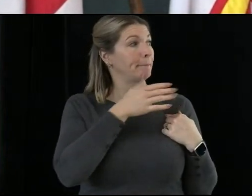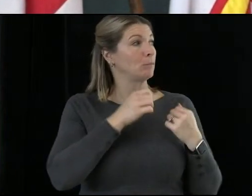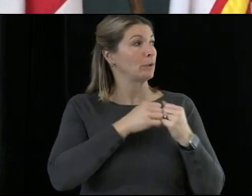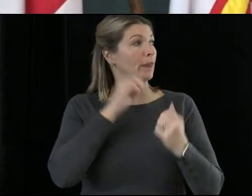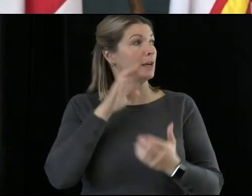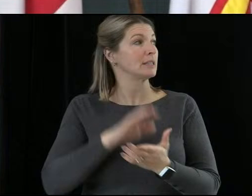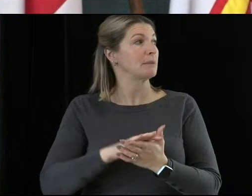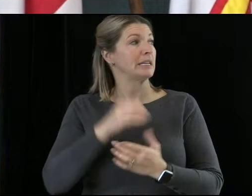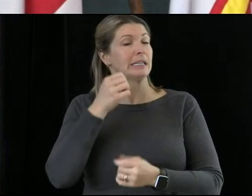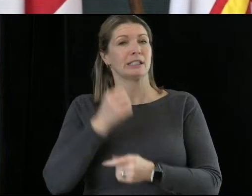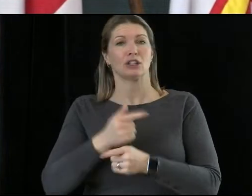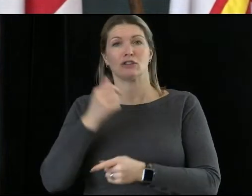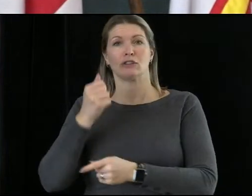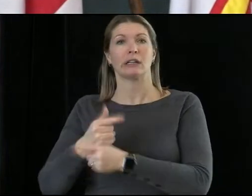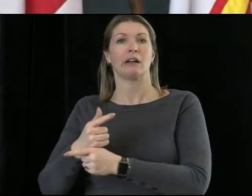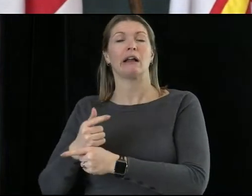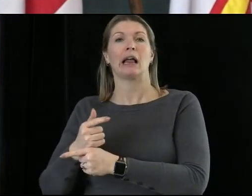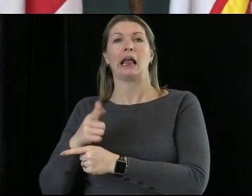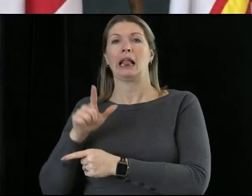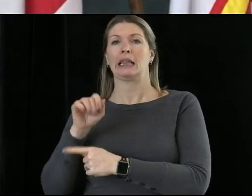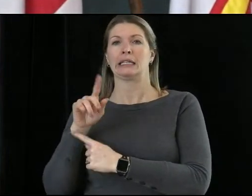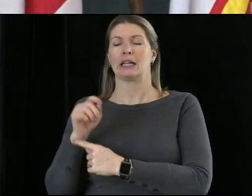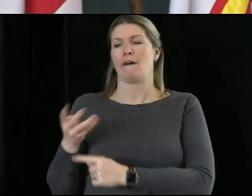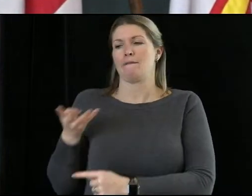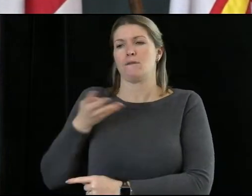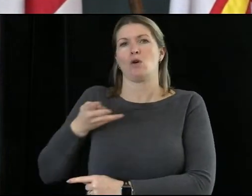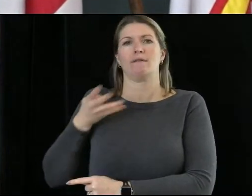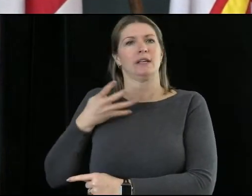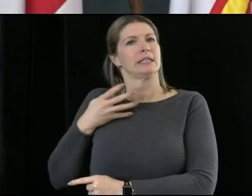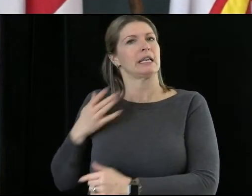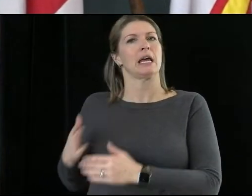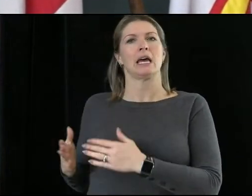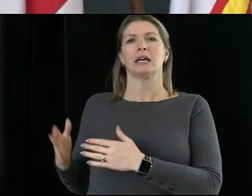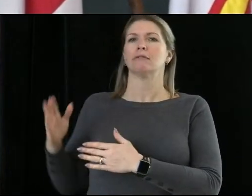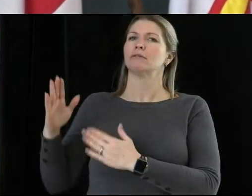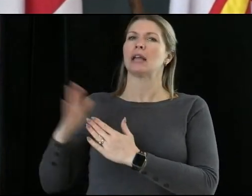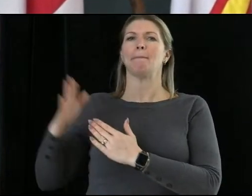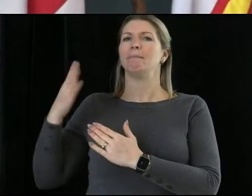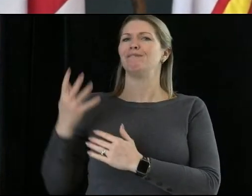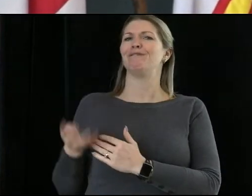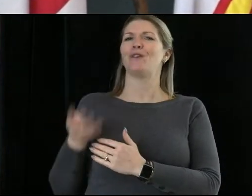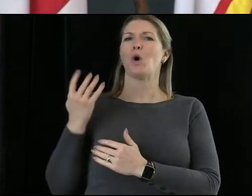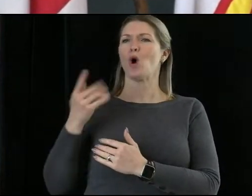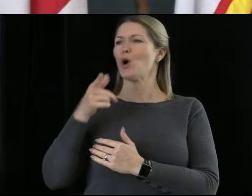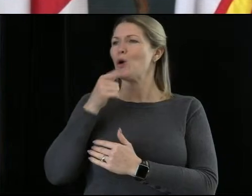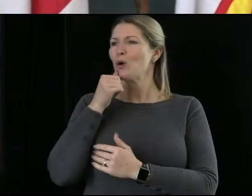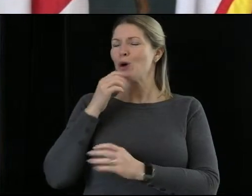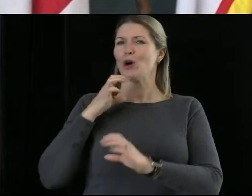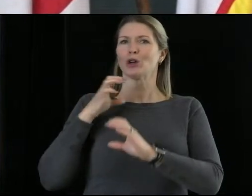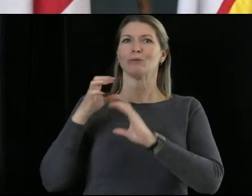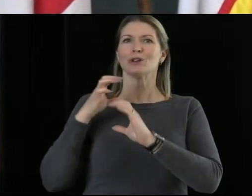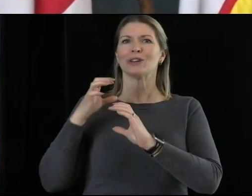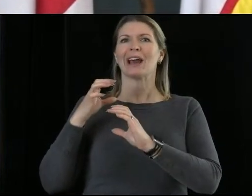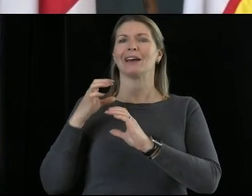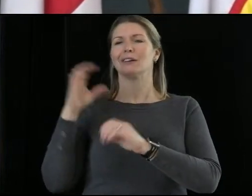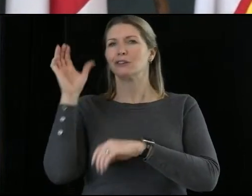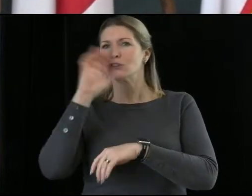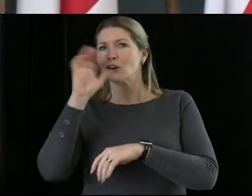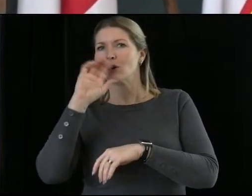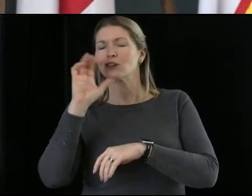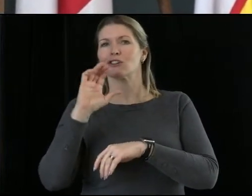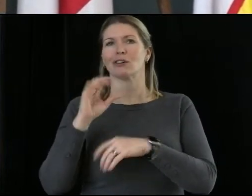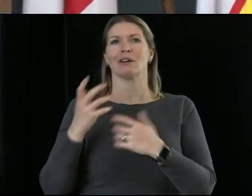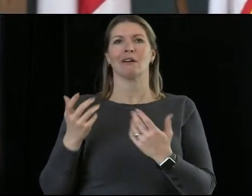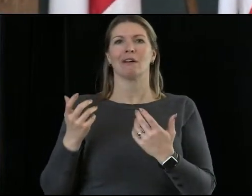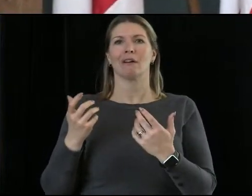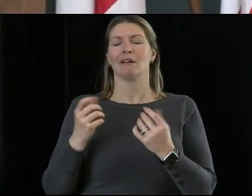my sister Donna, my sister Lisa. We were the core four who communicated about this, searched for